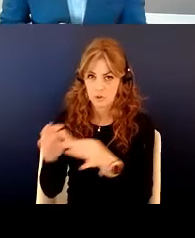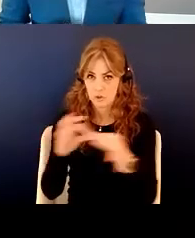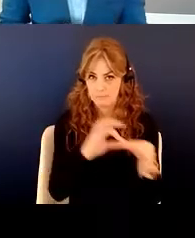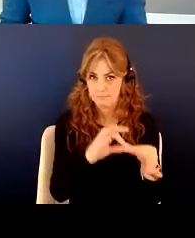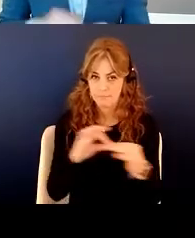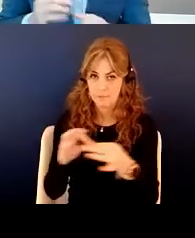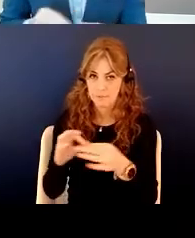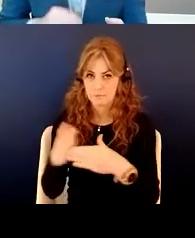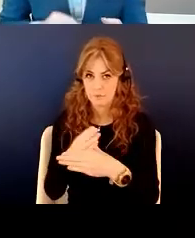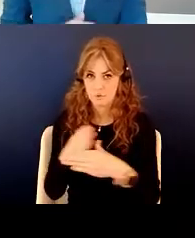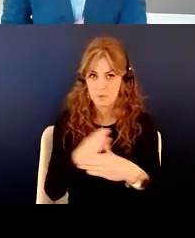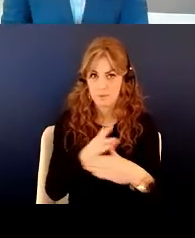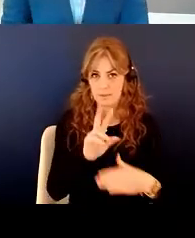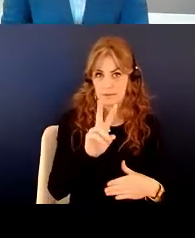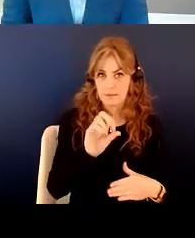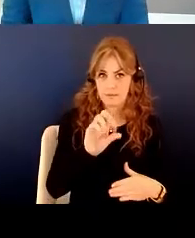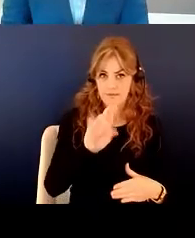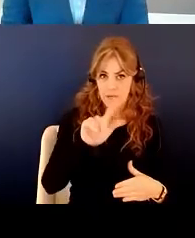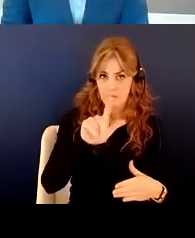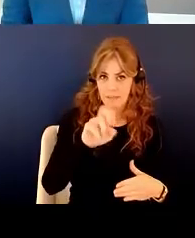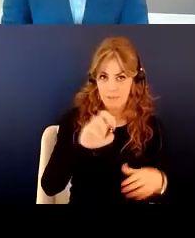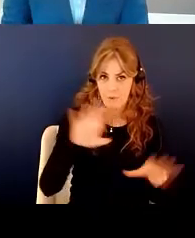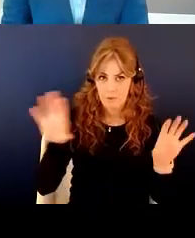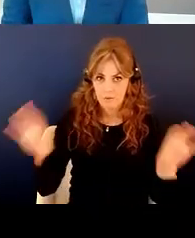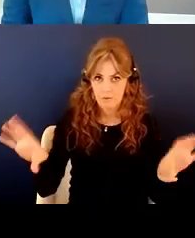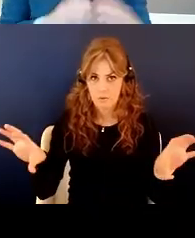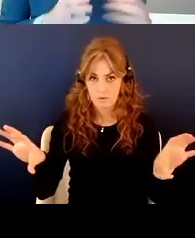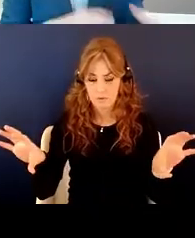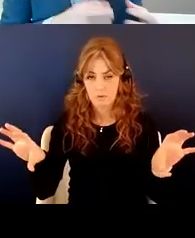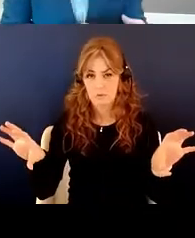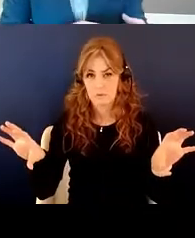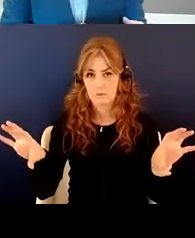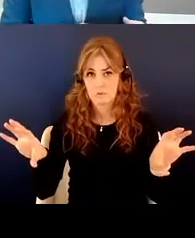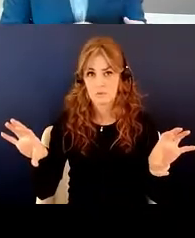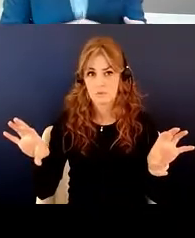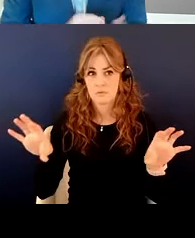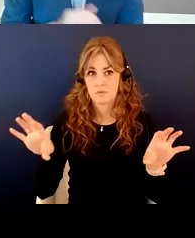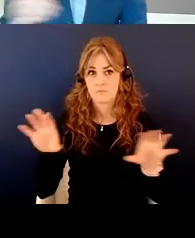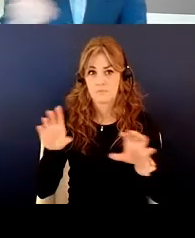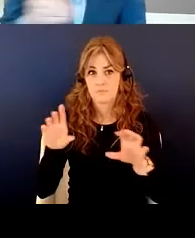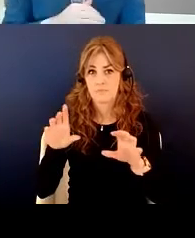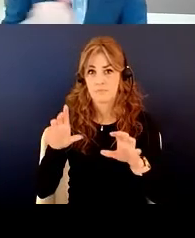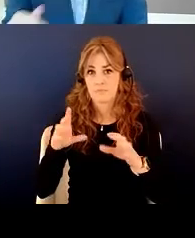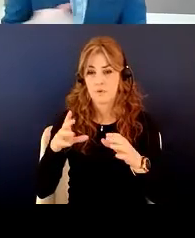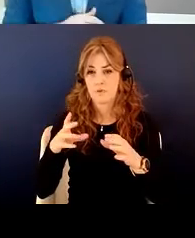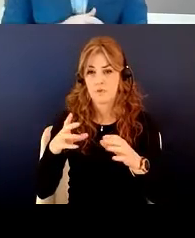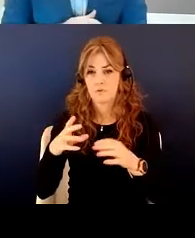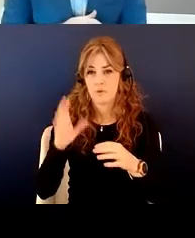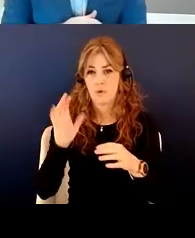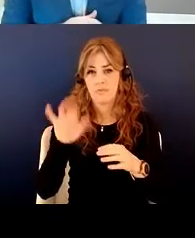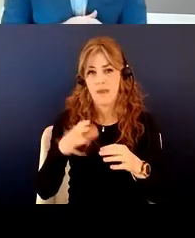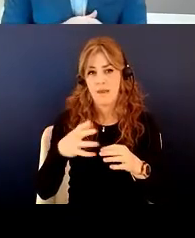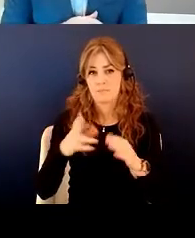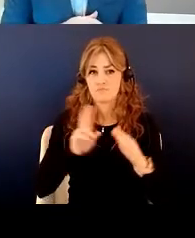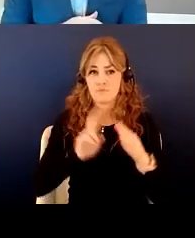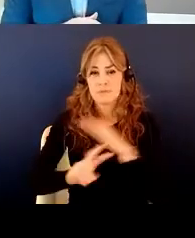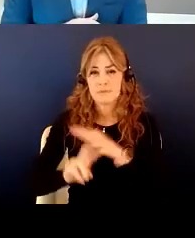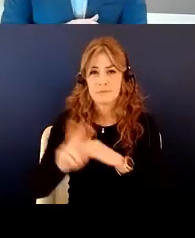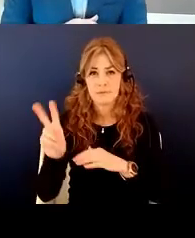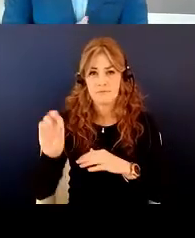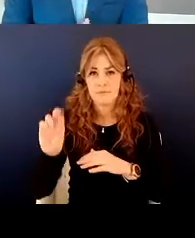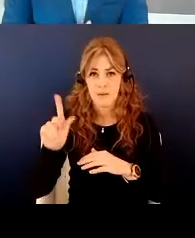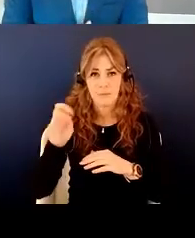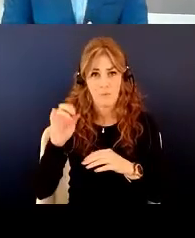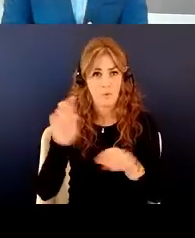between two variables. And often this, the predictor variable here is also a continuous variable.